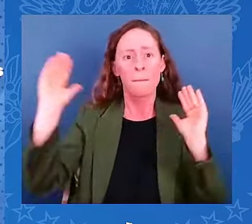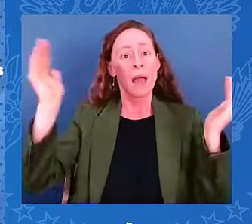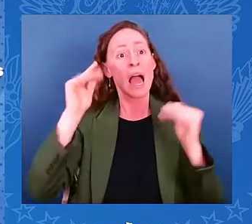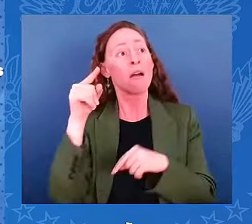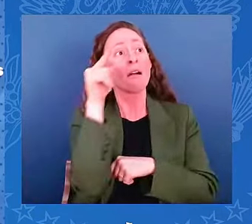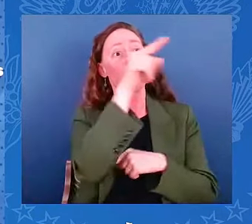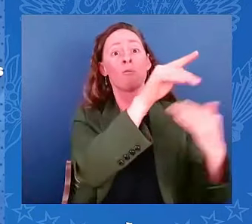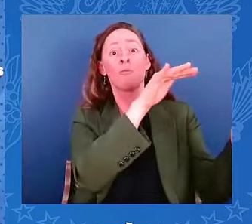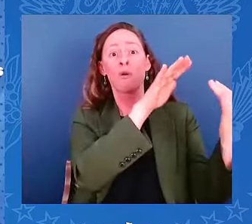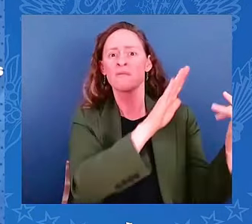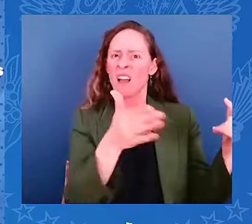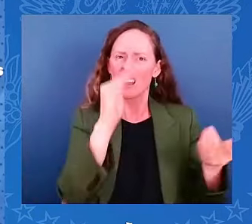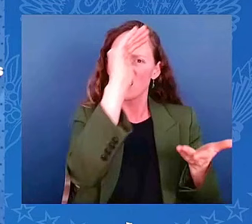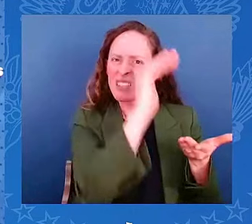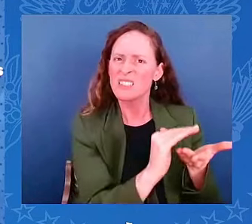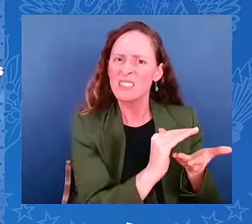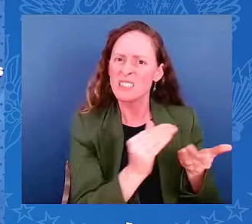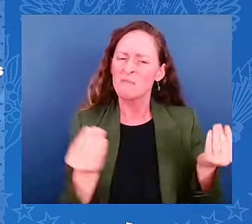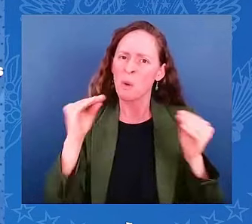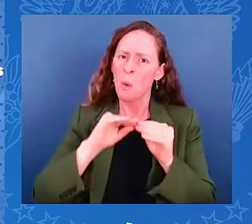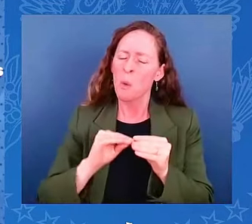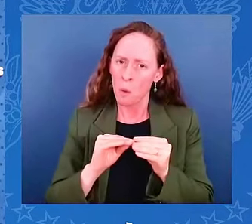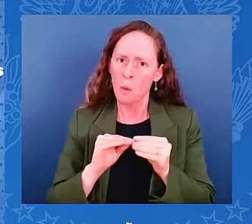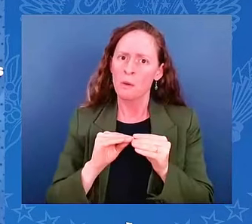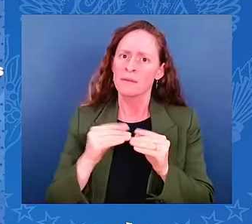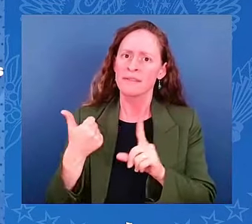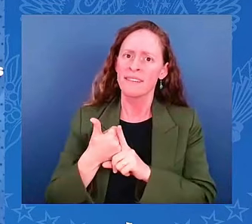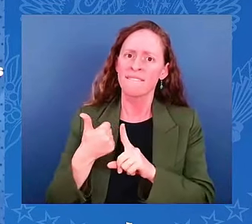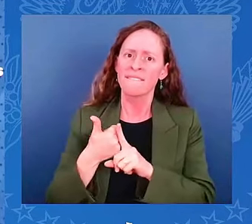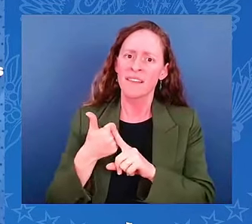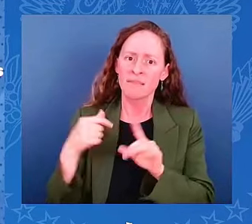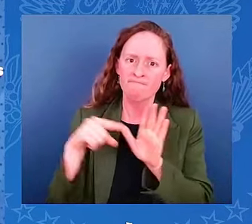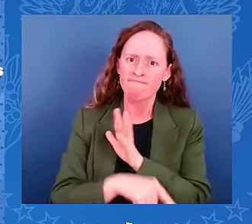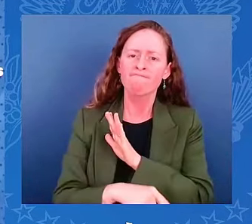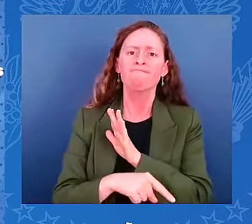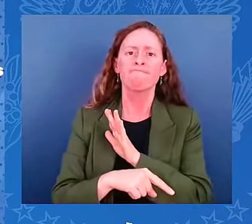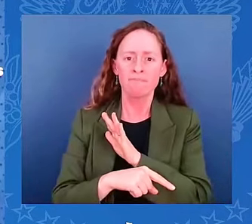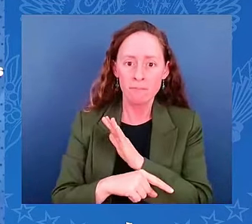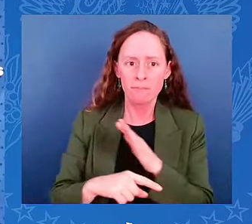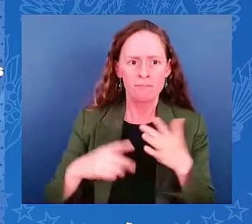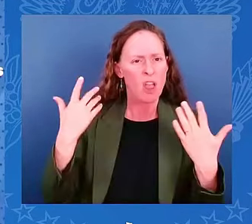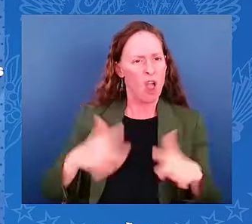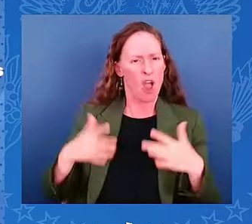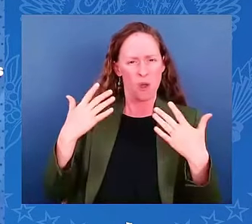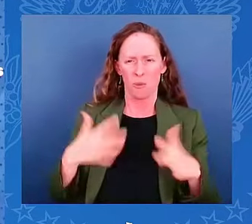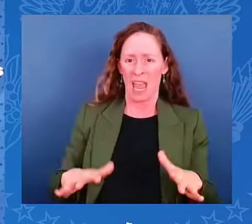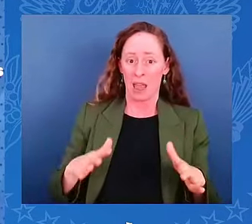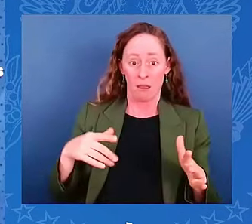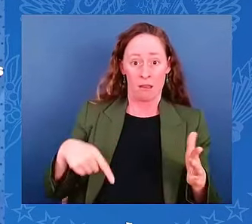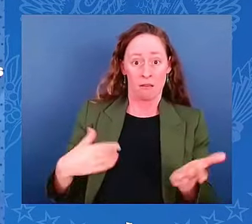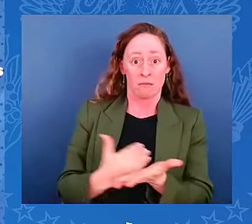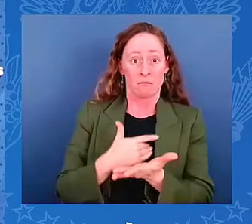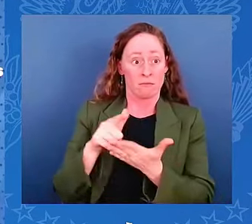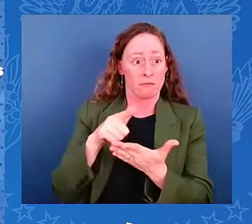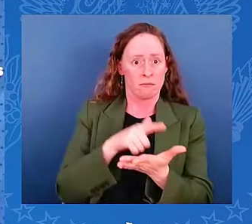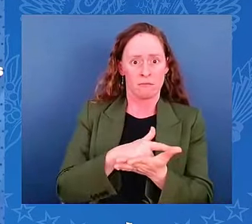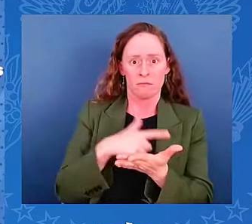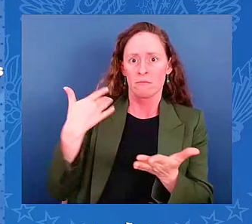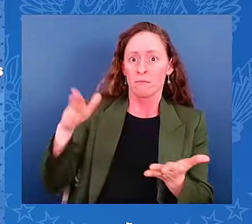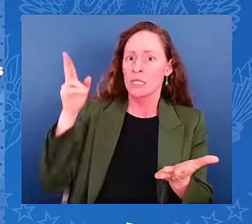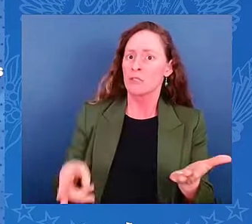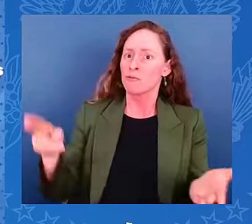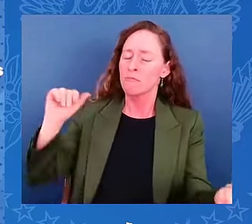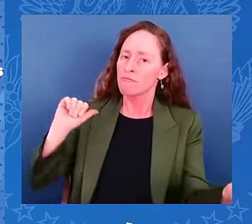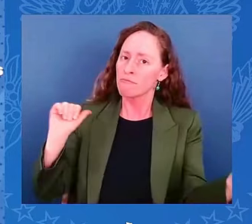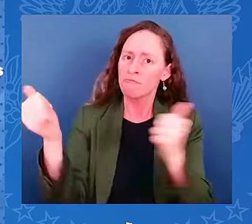And folks, this historic law is already saving lives. But there's still so much more to do to maximize the benefits of the Bipartisan Safer